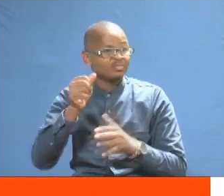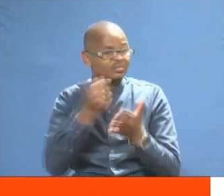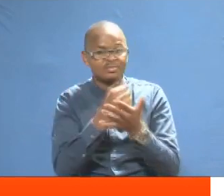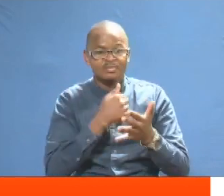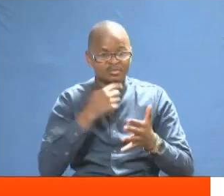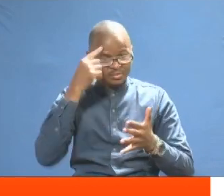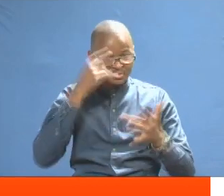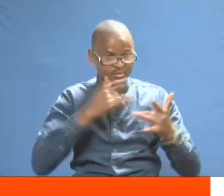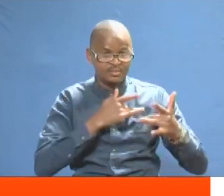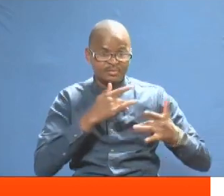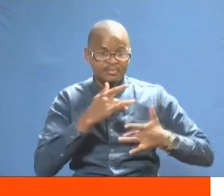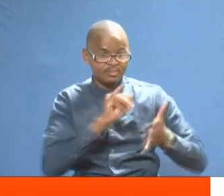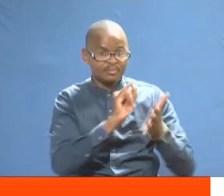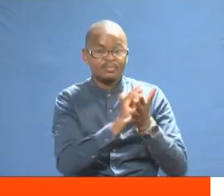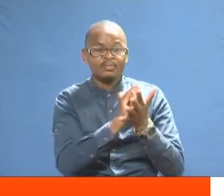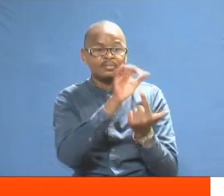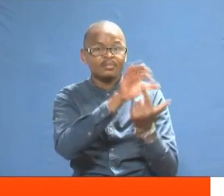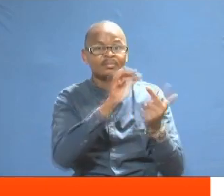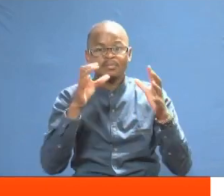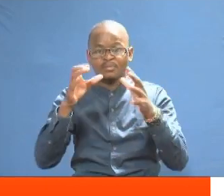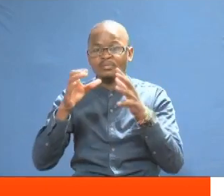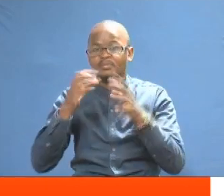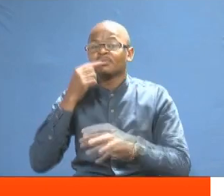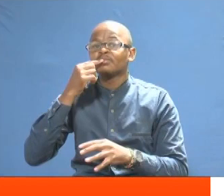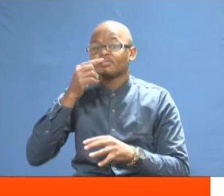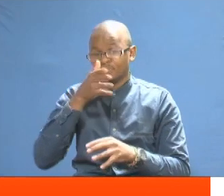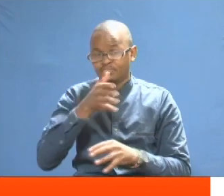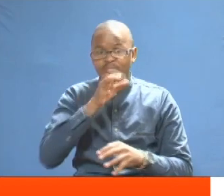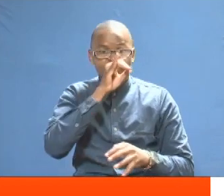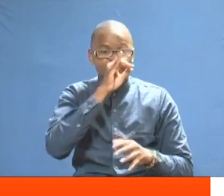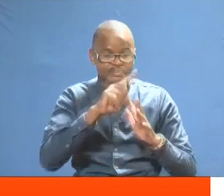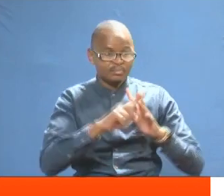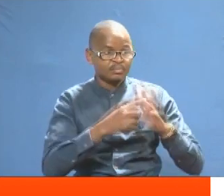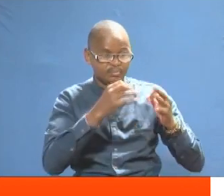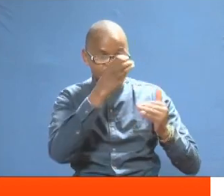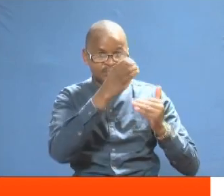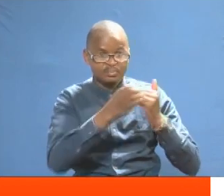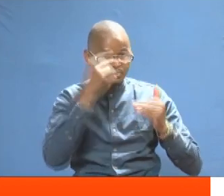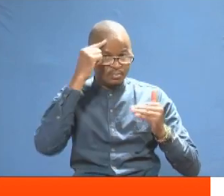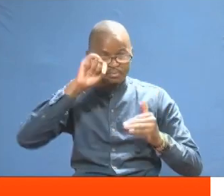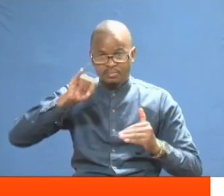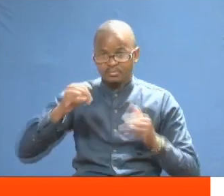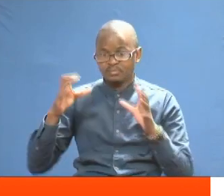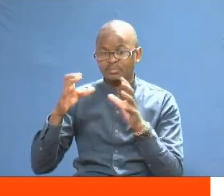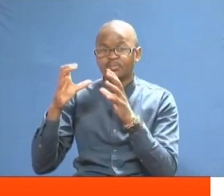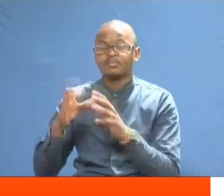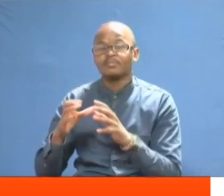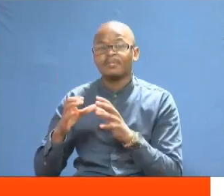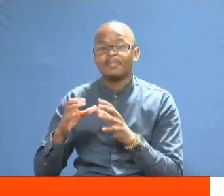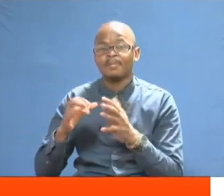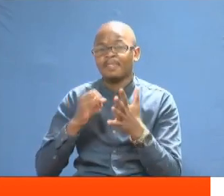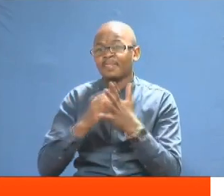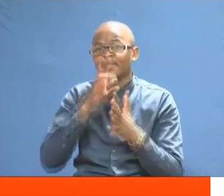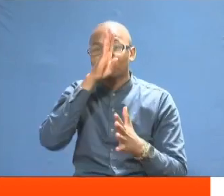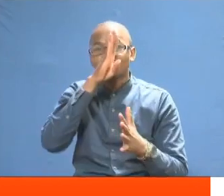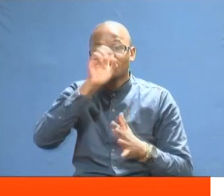forth concerning that particular party. Should we say this is the beginning of the end for Jubilee Party? It